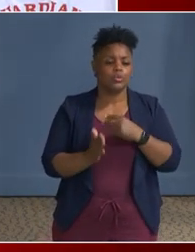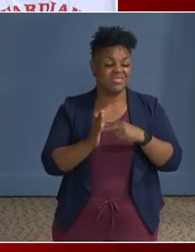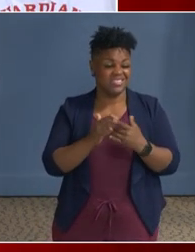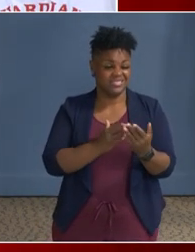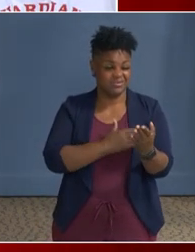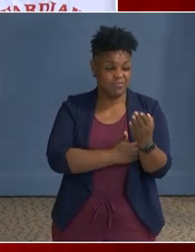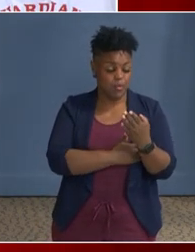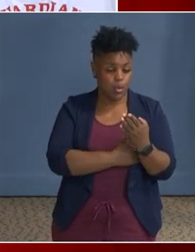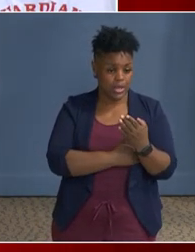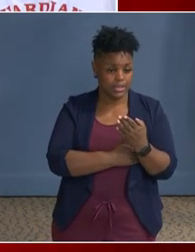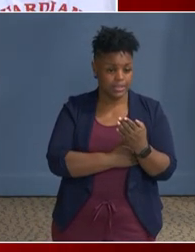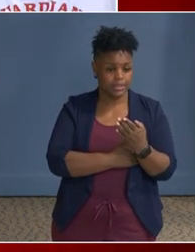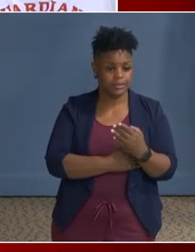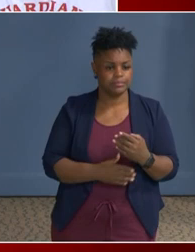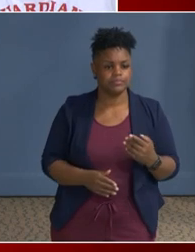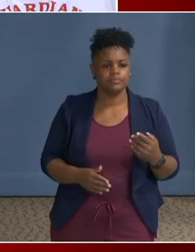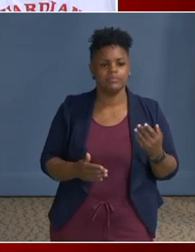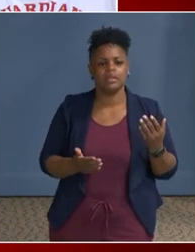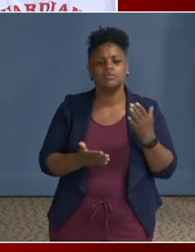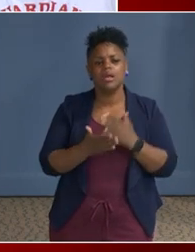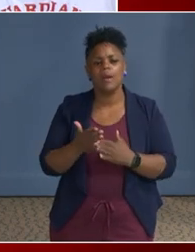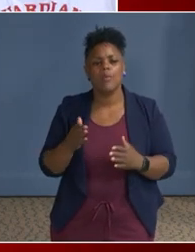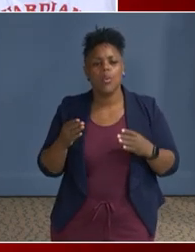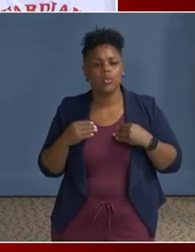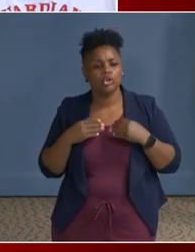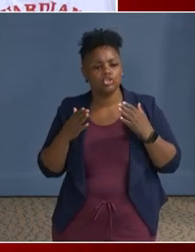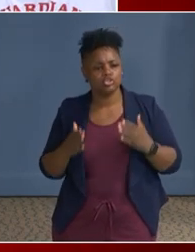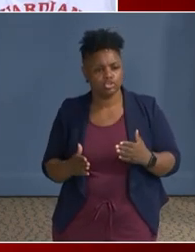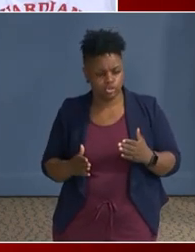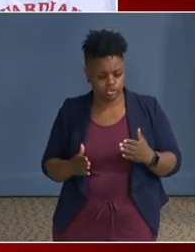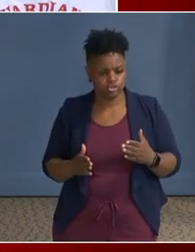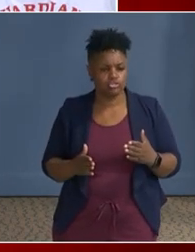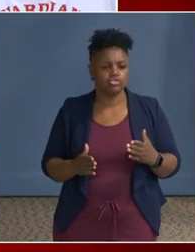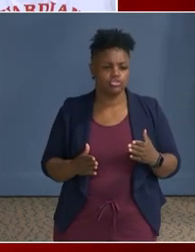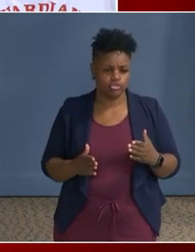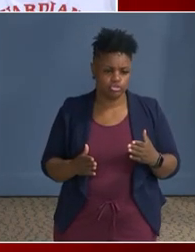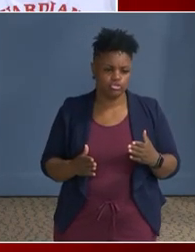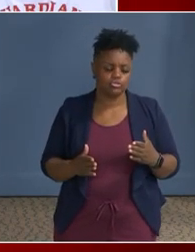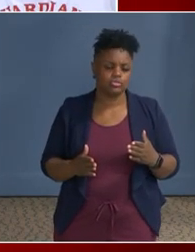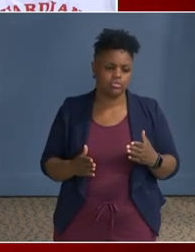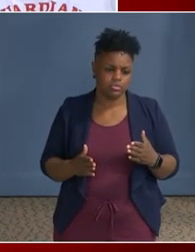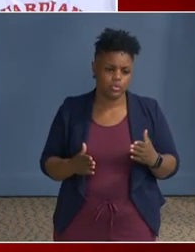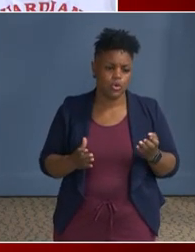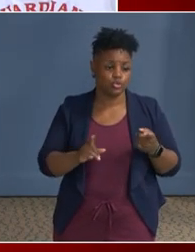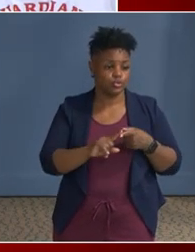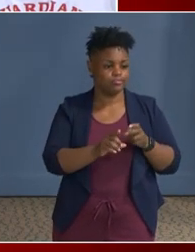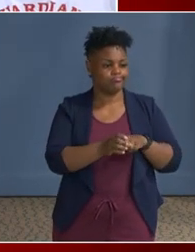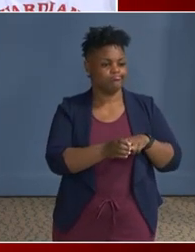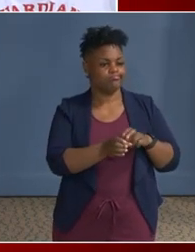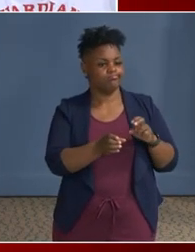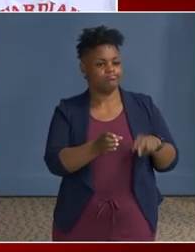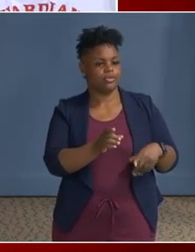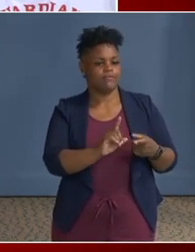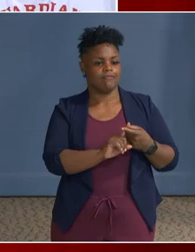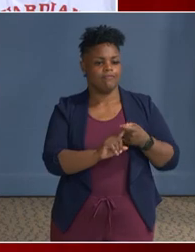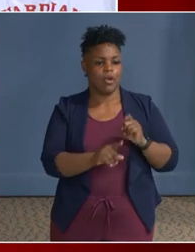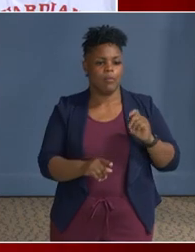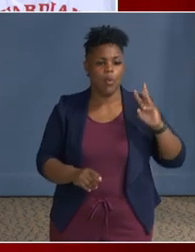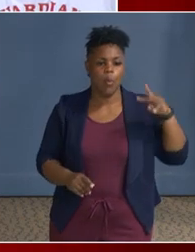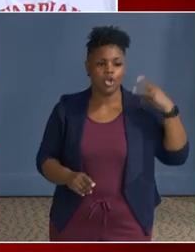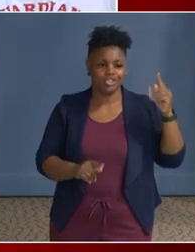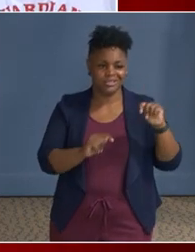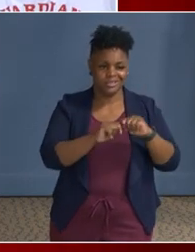that there's some of the ownership that's looking to get out of the franchise. And I actually think this would also be a